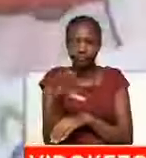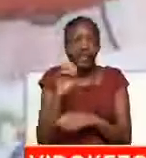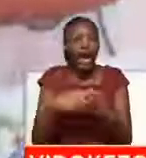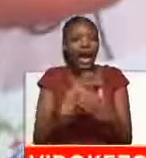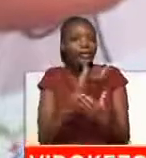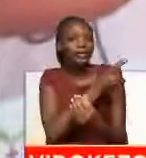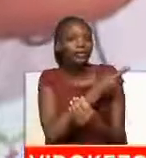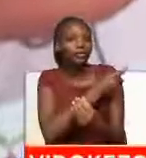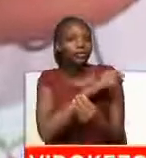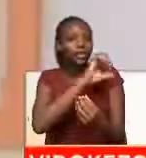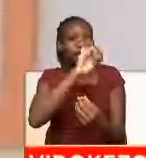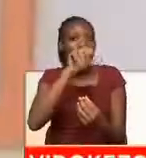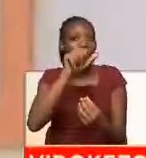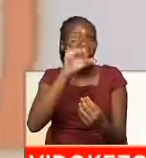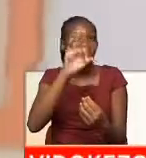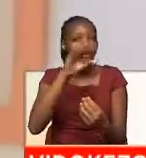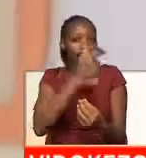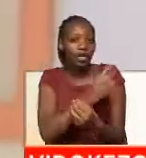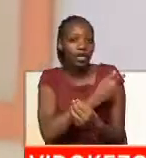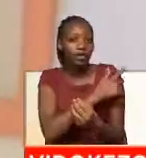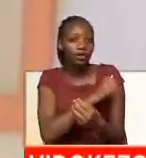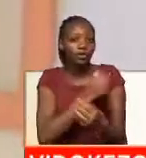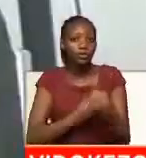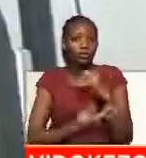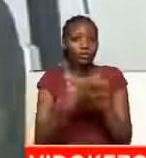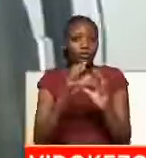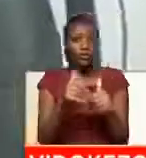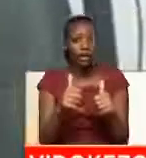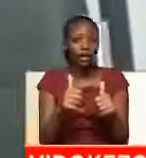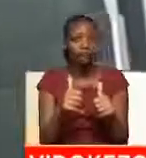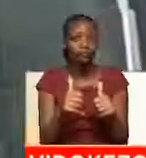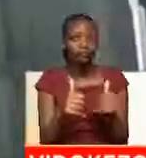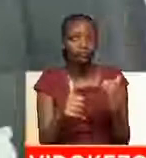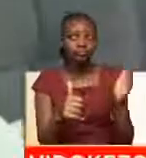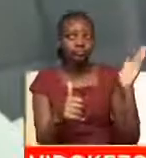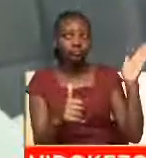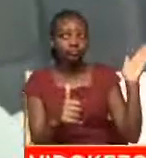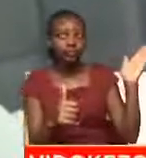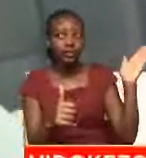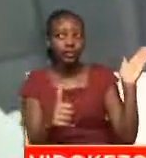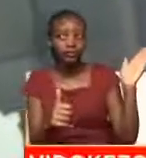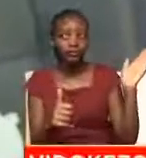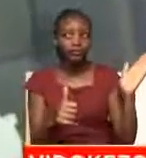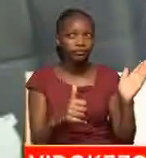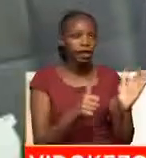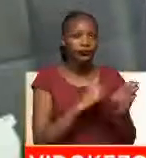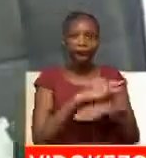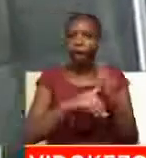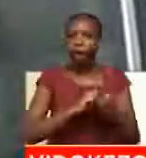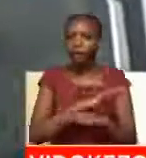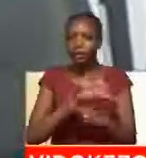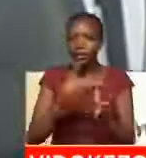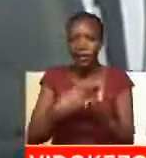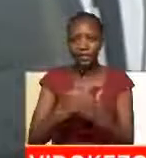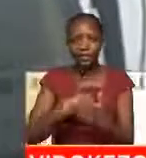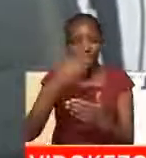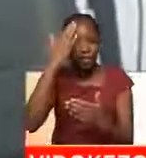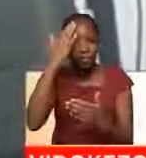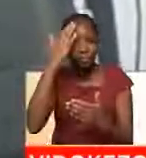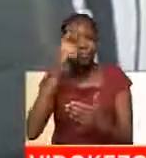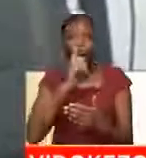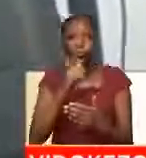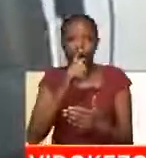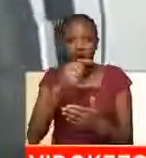Jeff Njoroge wa hospitali ya Ani anaelezea. These are the ones that have flooded our streets. I'm sure you've come across this. This